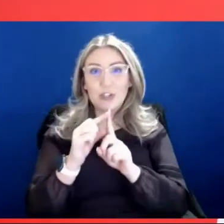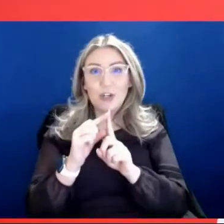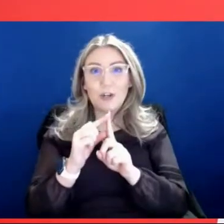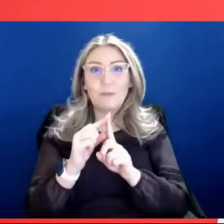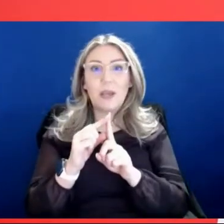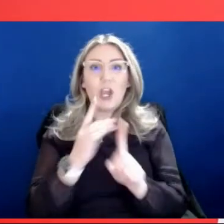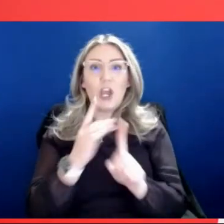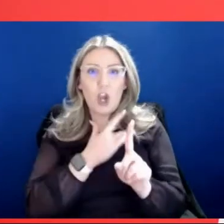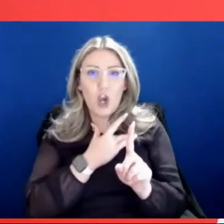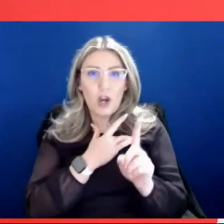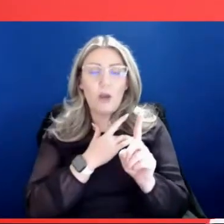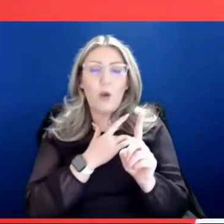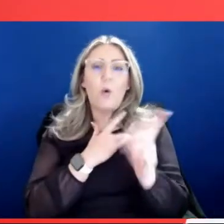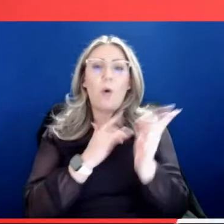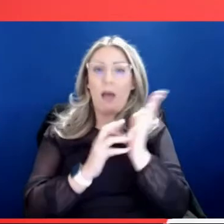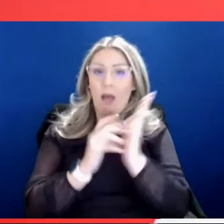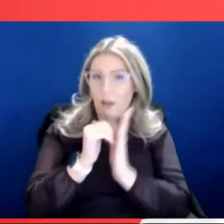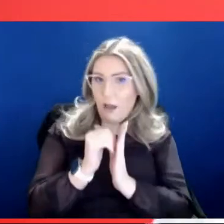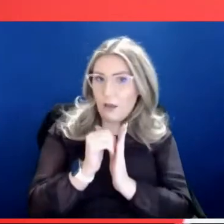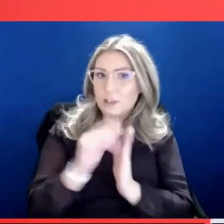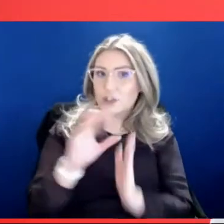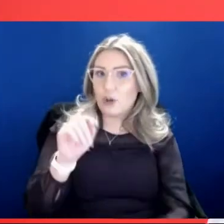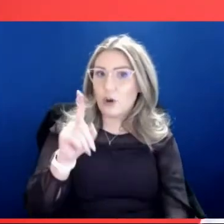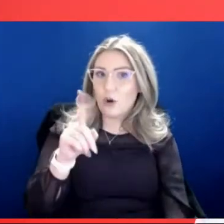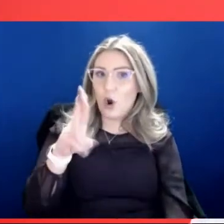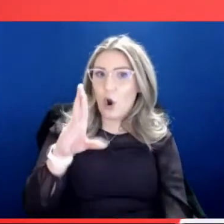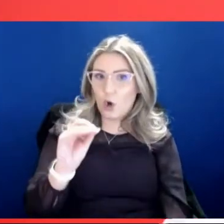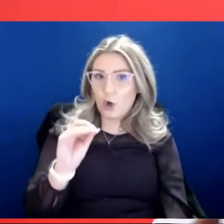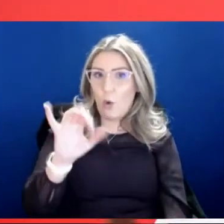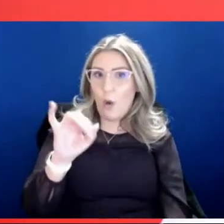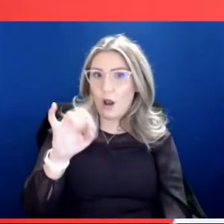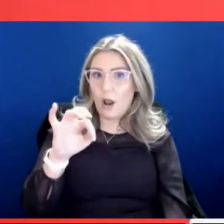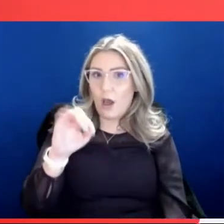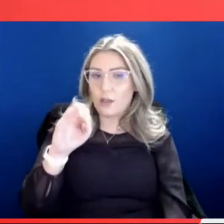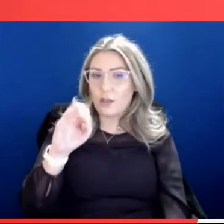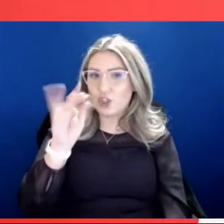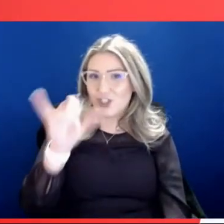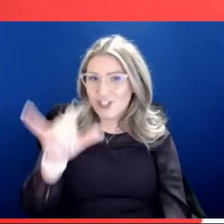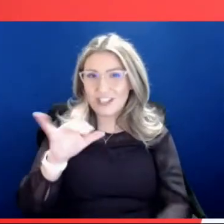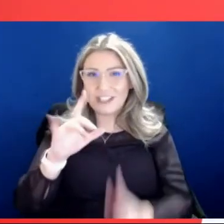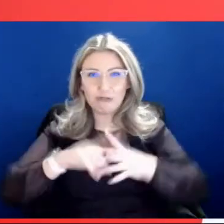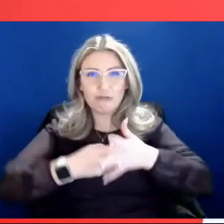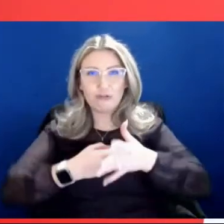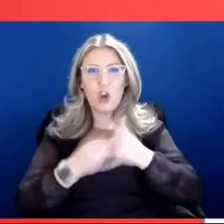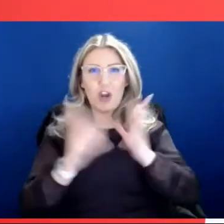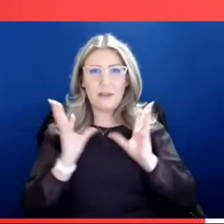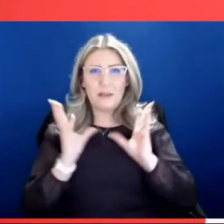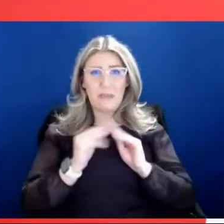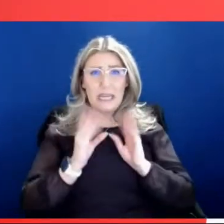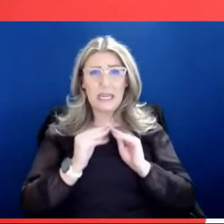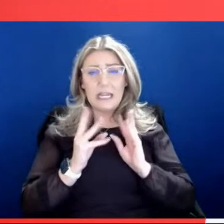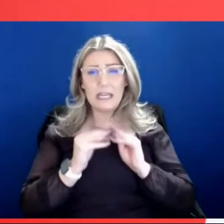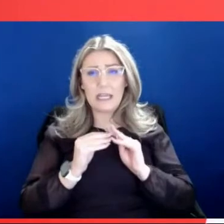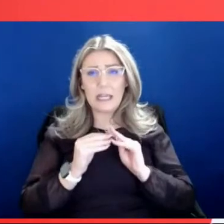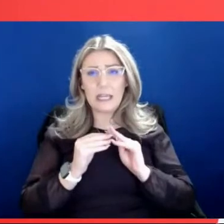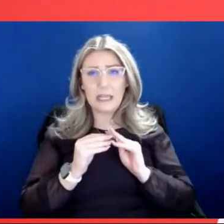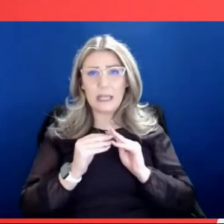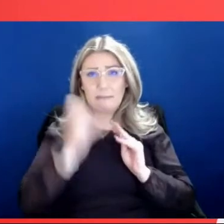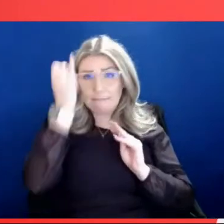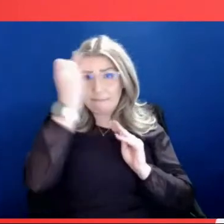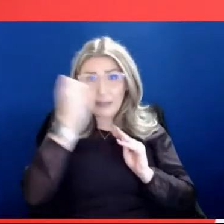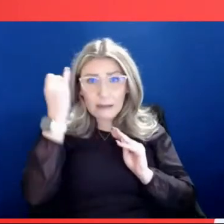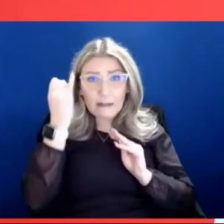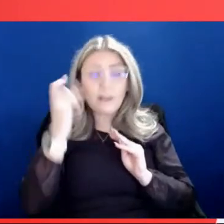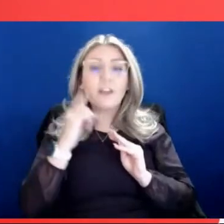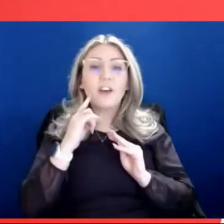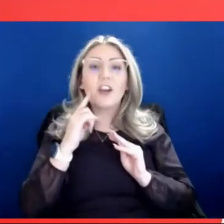cardio-oncology, it actually started, it was when we had our meeting in Italy, it was